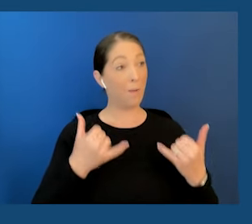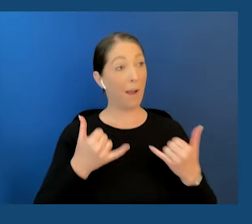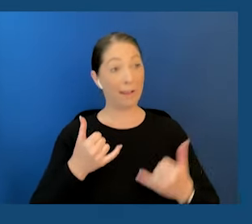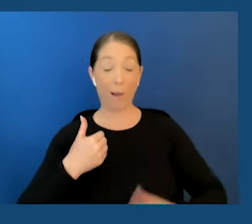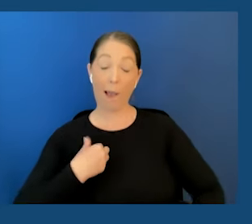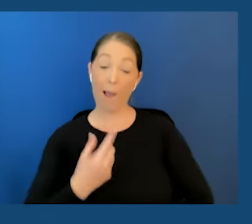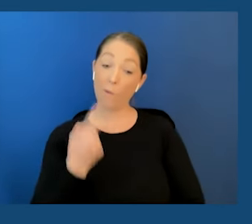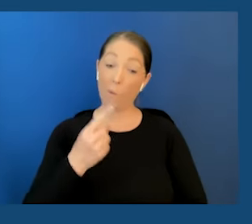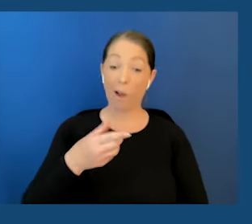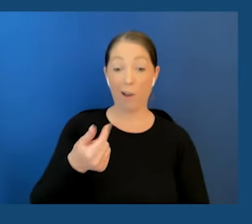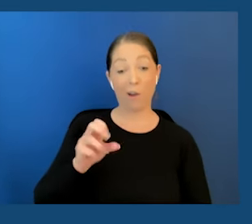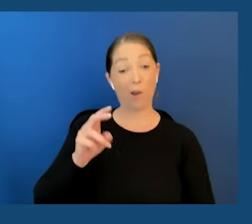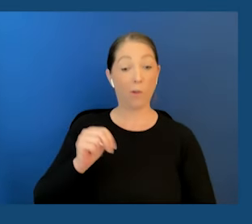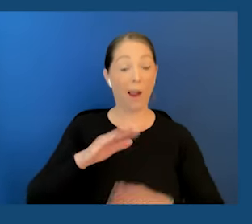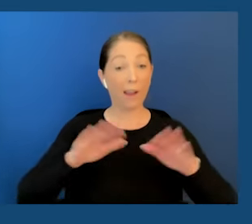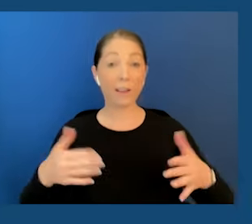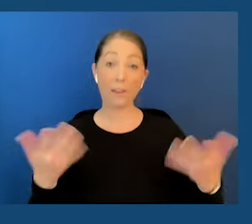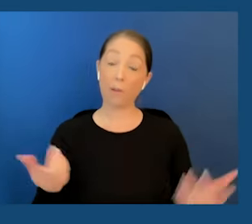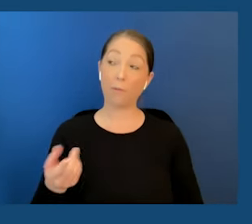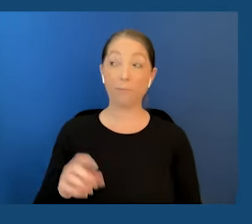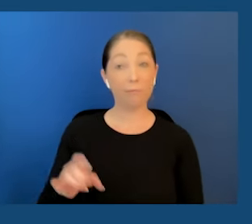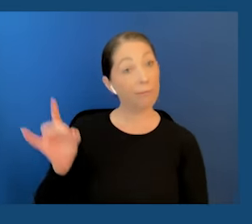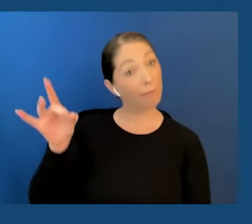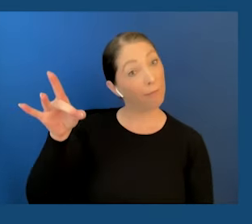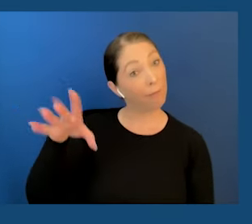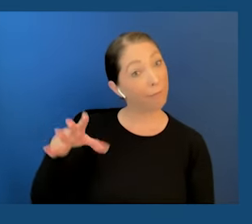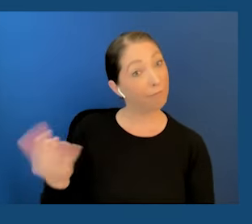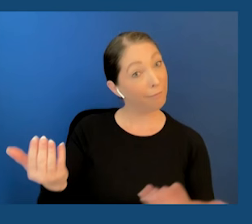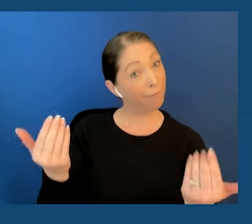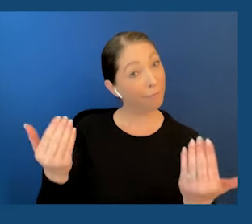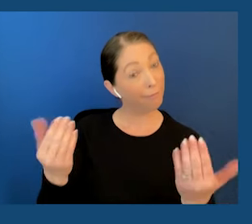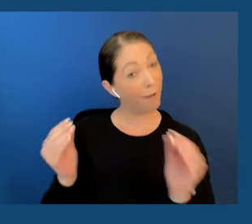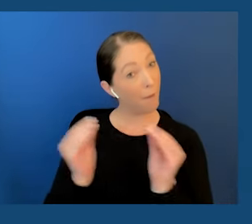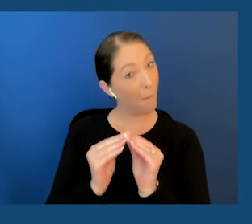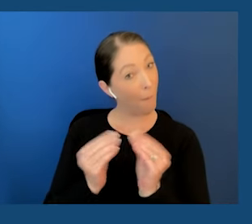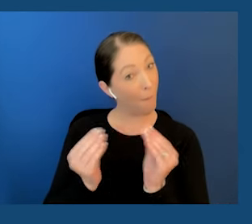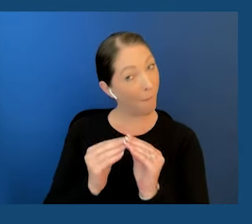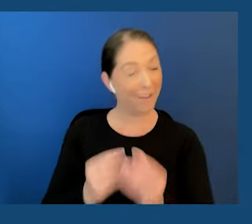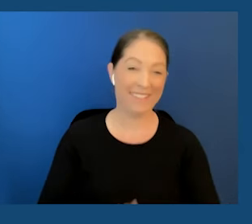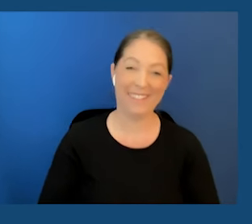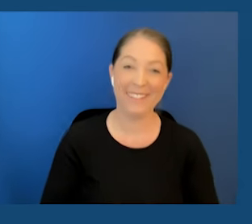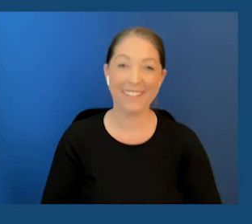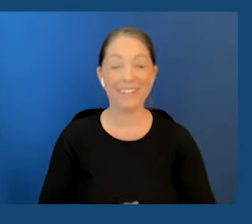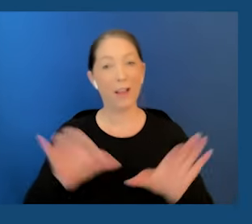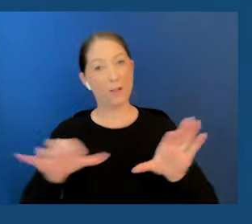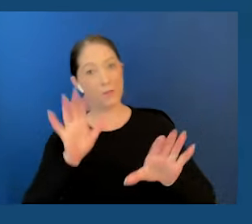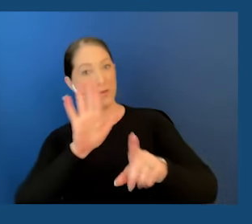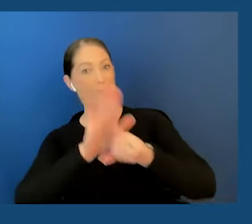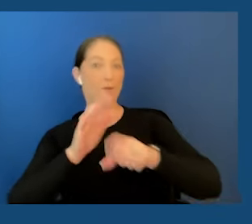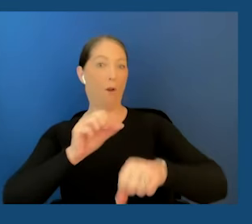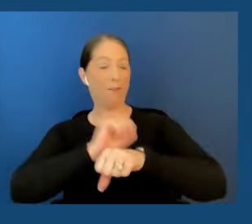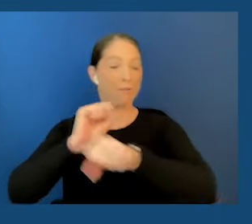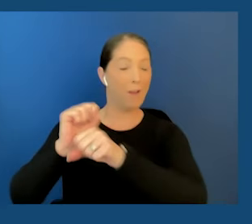So let's increase the population, okay? Come on. Do your jobs, everybody.